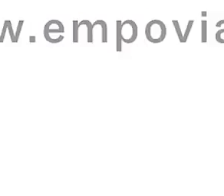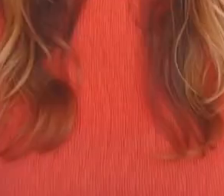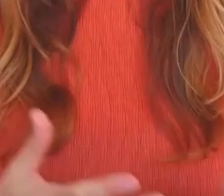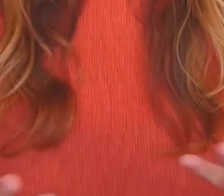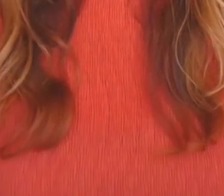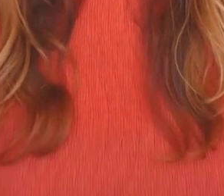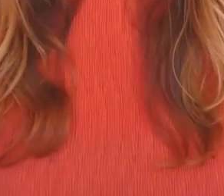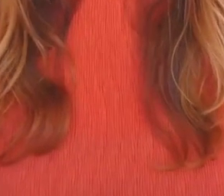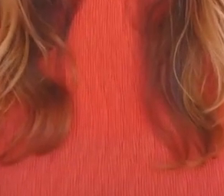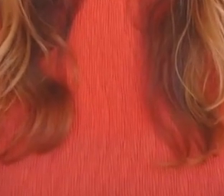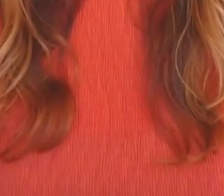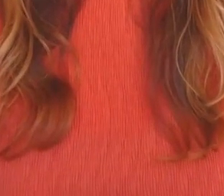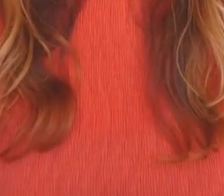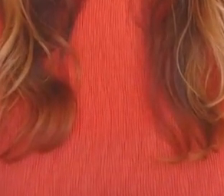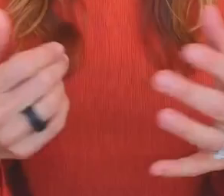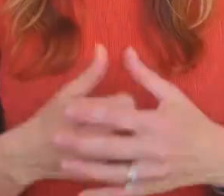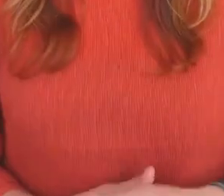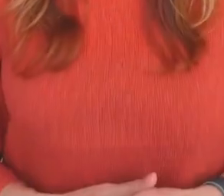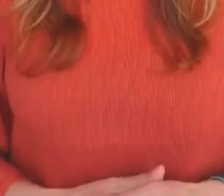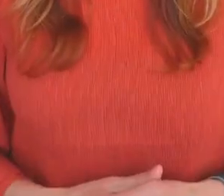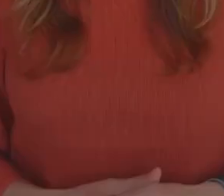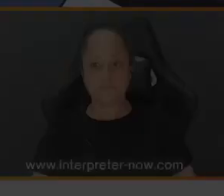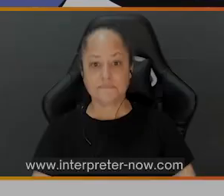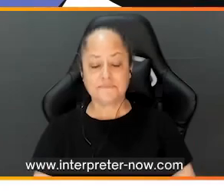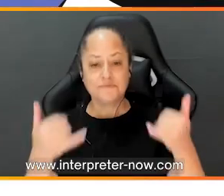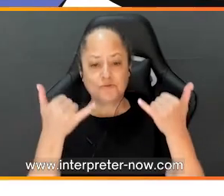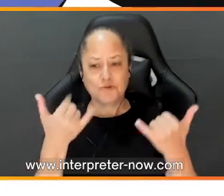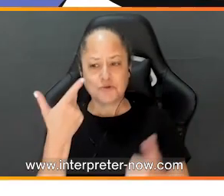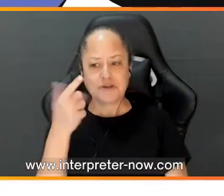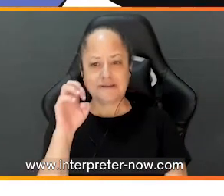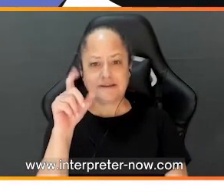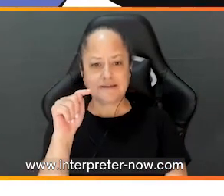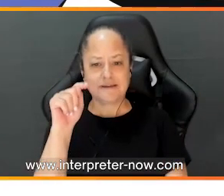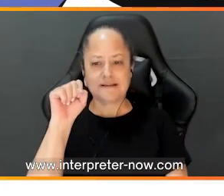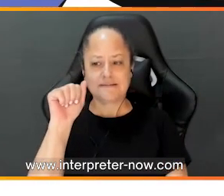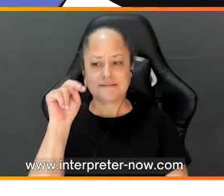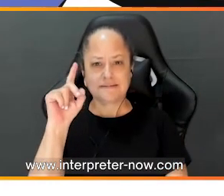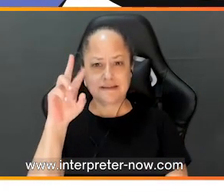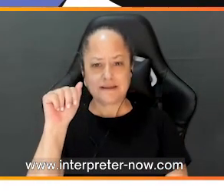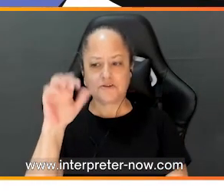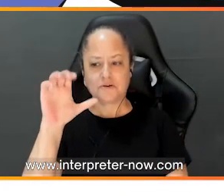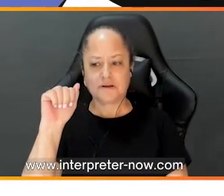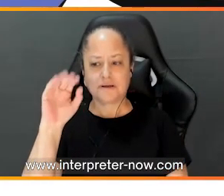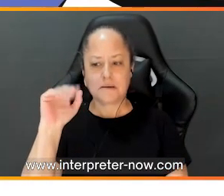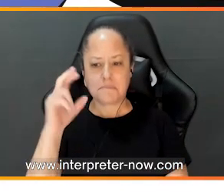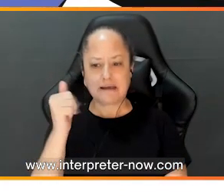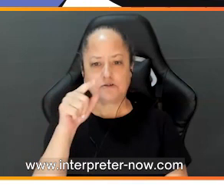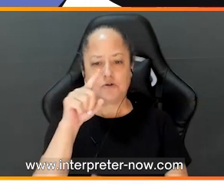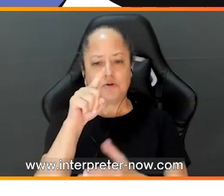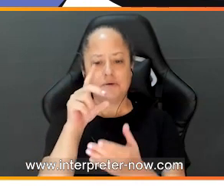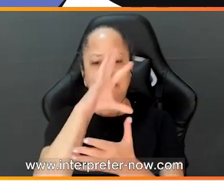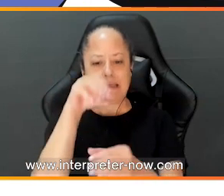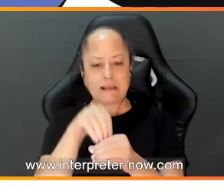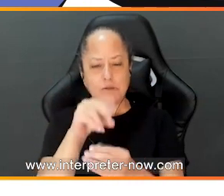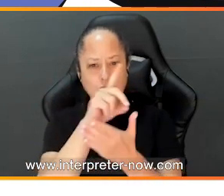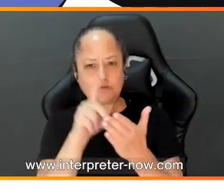empovia.co, to check out more of my work. Let's get started. Today, our guest is Sandra Camacho, who is an inclusive design